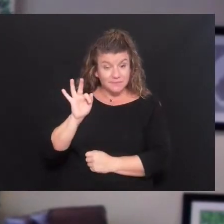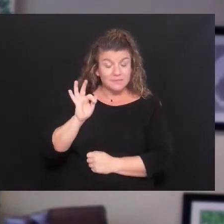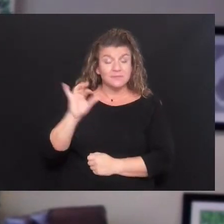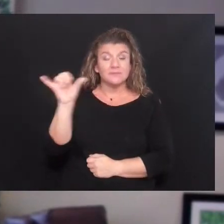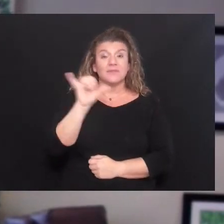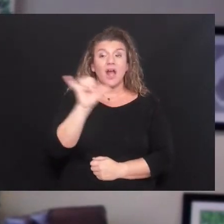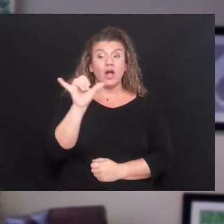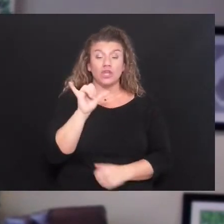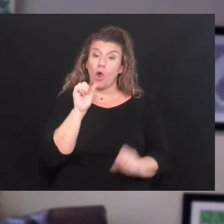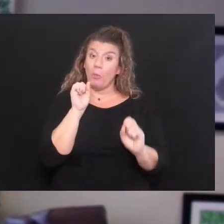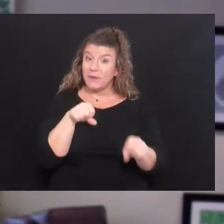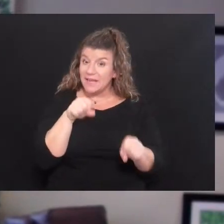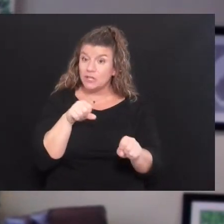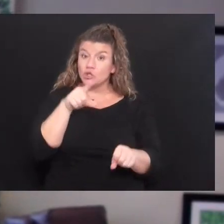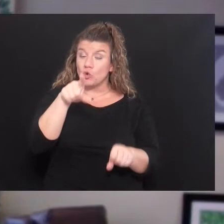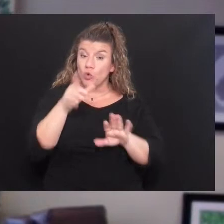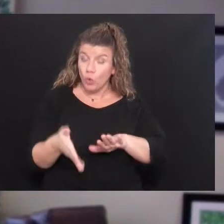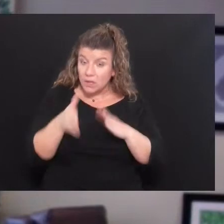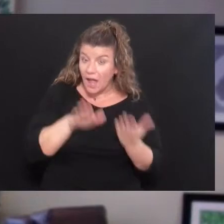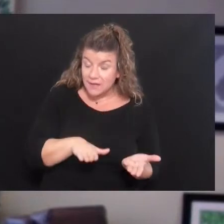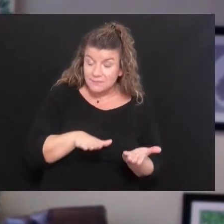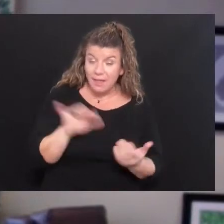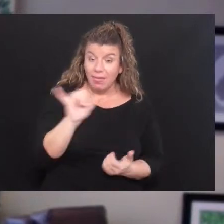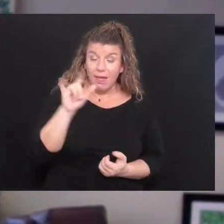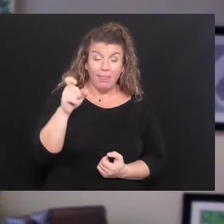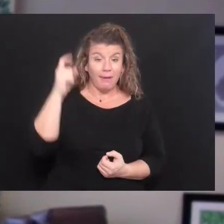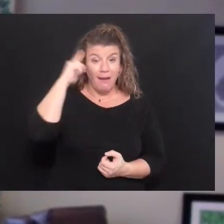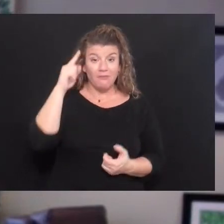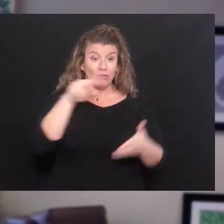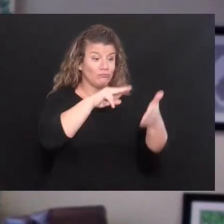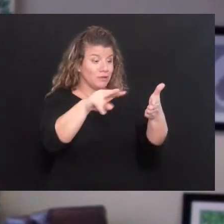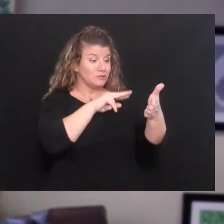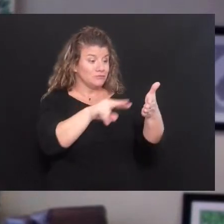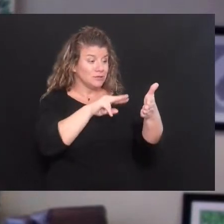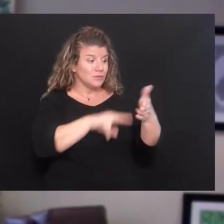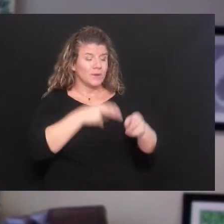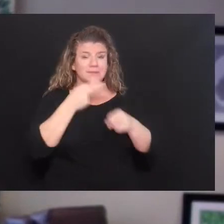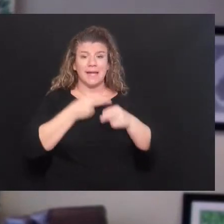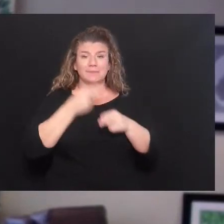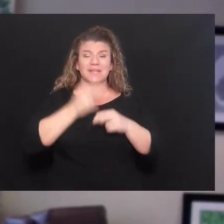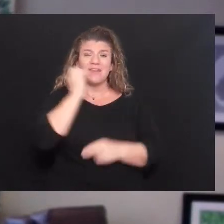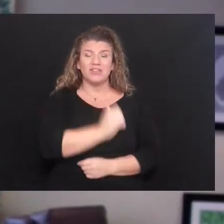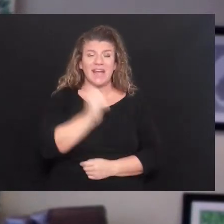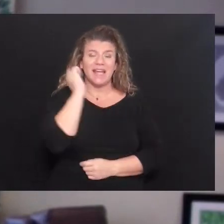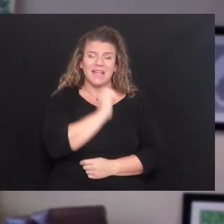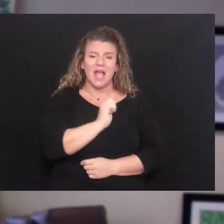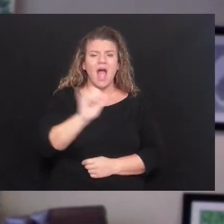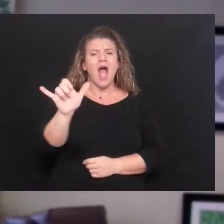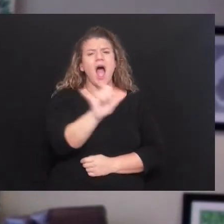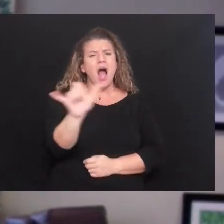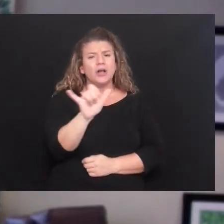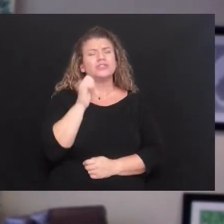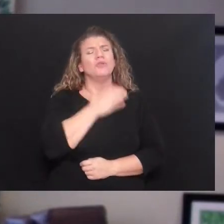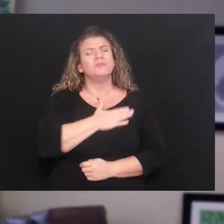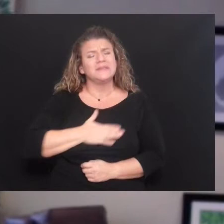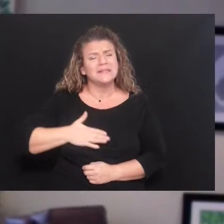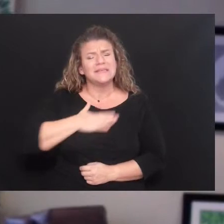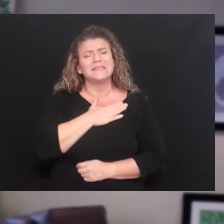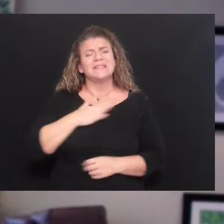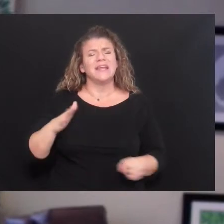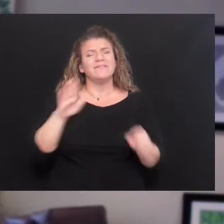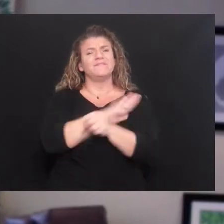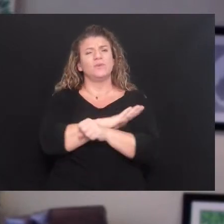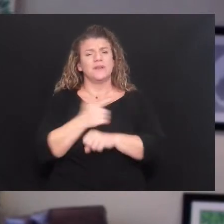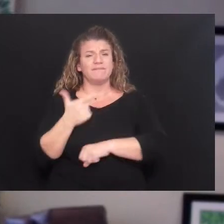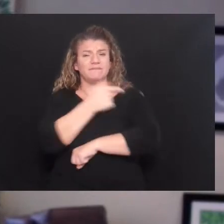the potential that you could die as the governor reads names every day. Also, please get fully vaccinated so